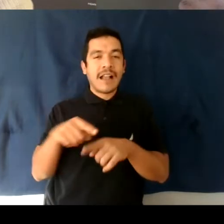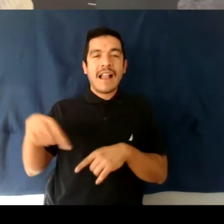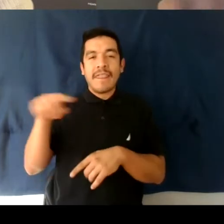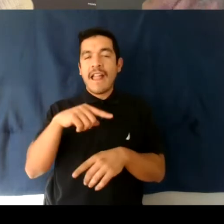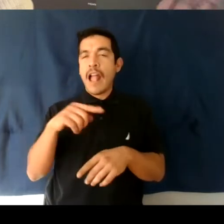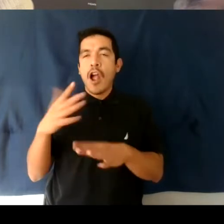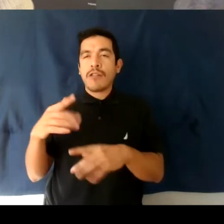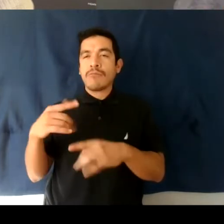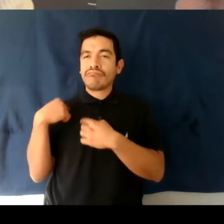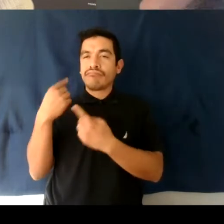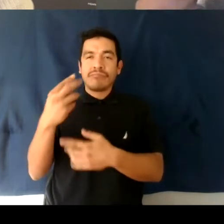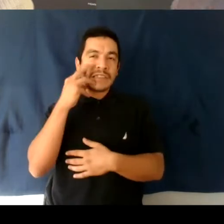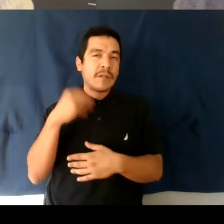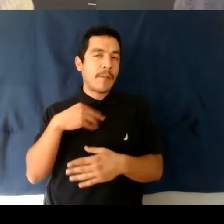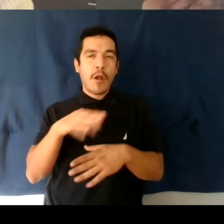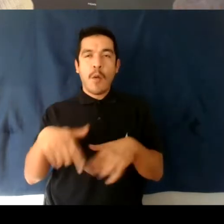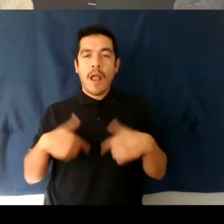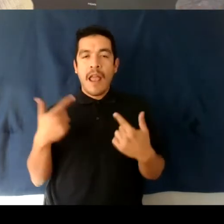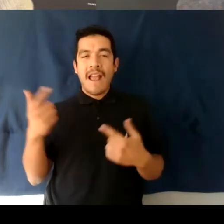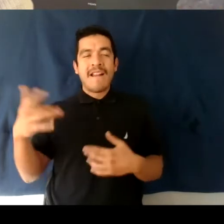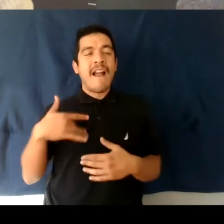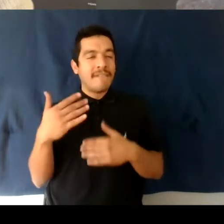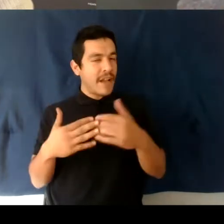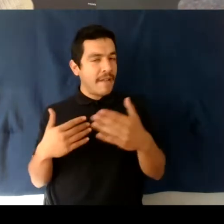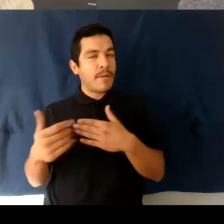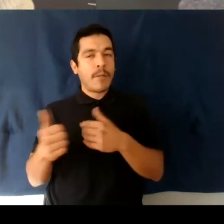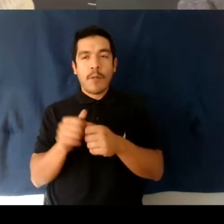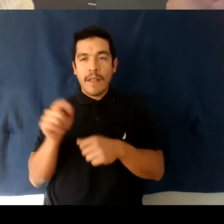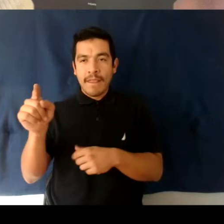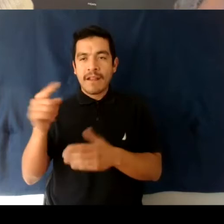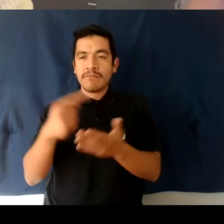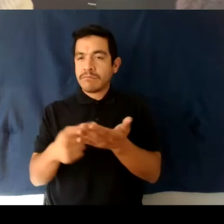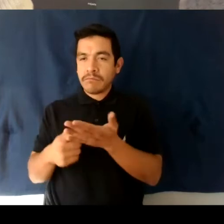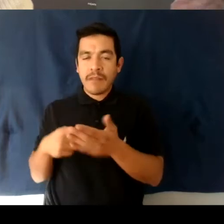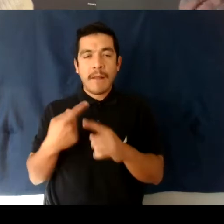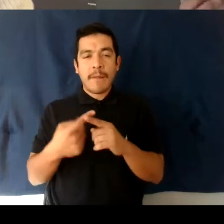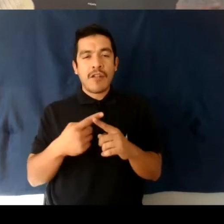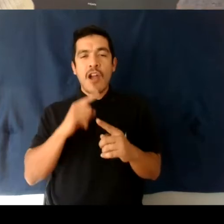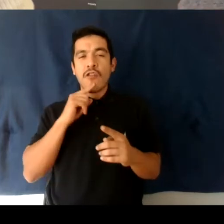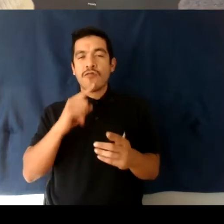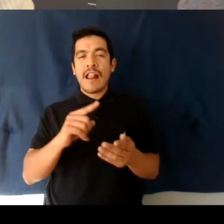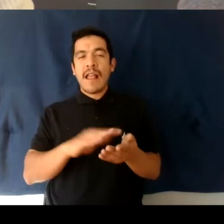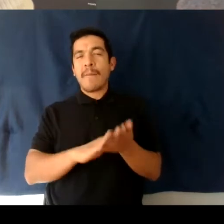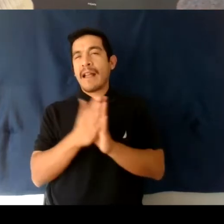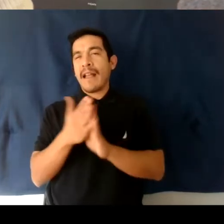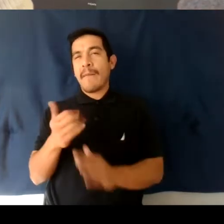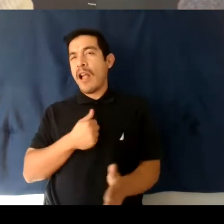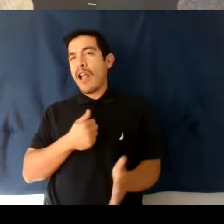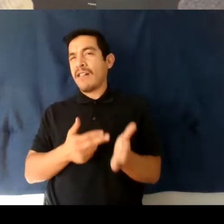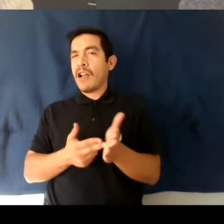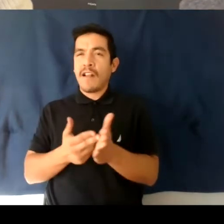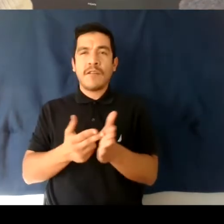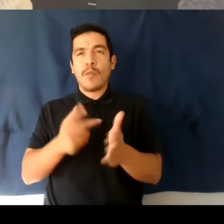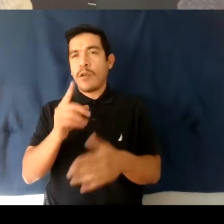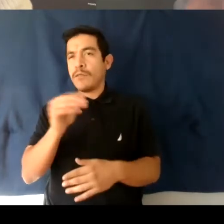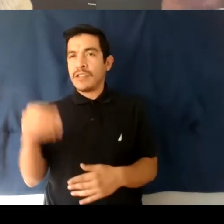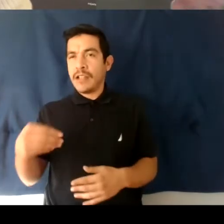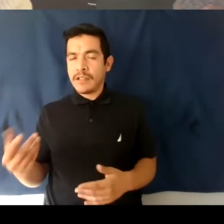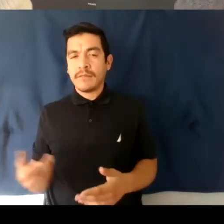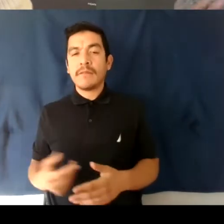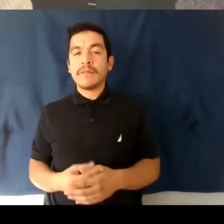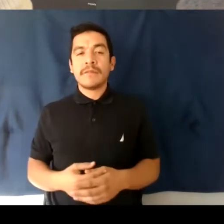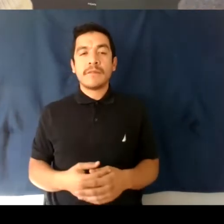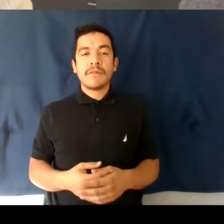me my whole life, so they get it. So I feel comfortable talking with them about, and just being my authentic 100% self, and being